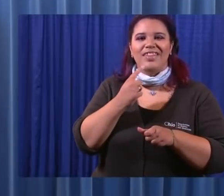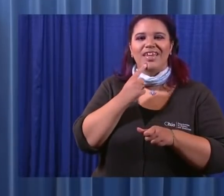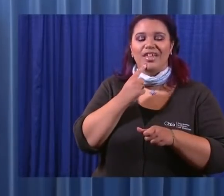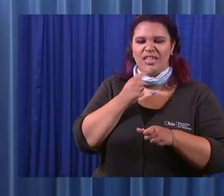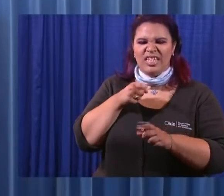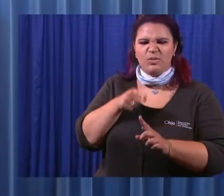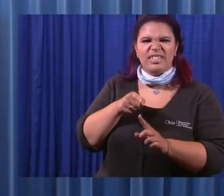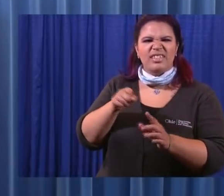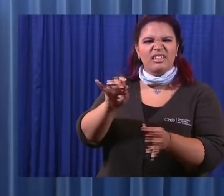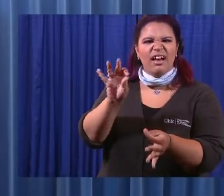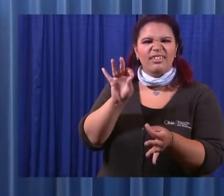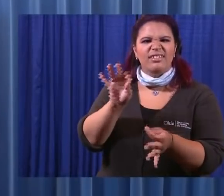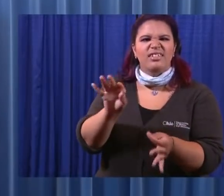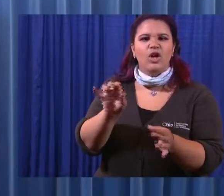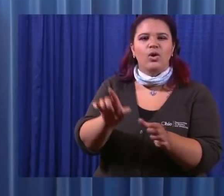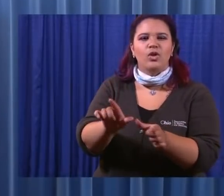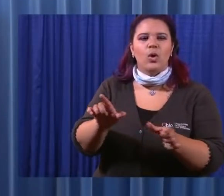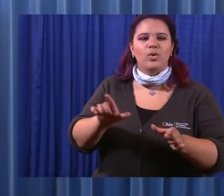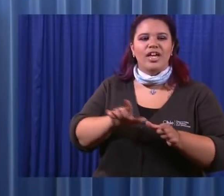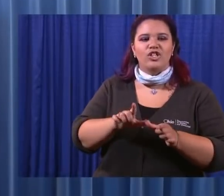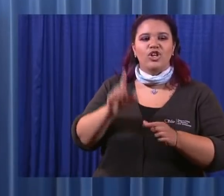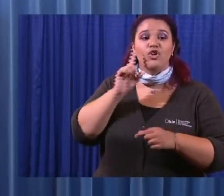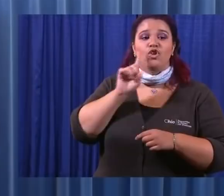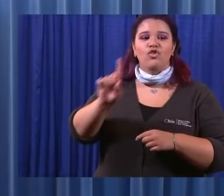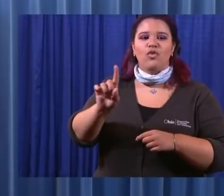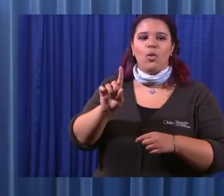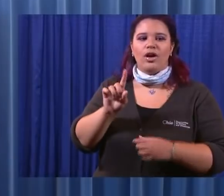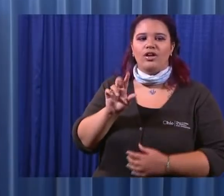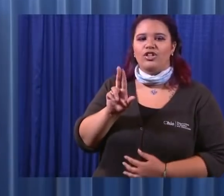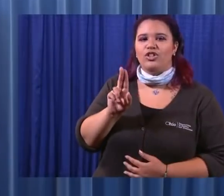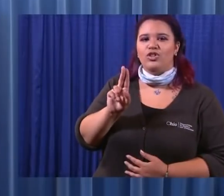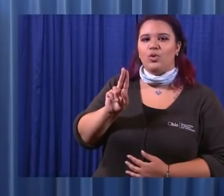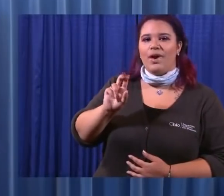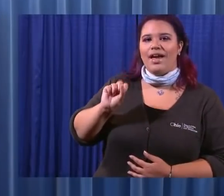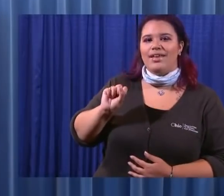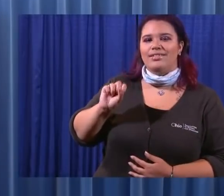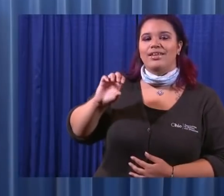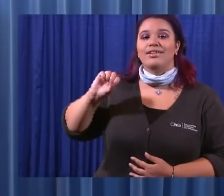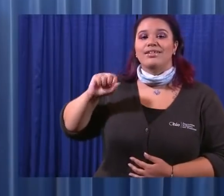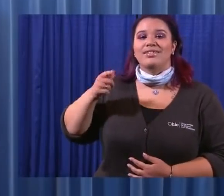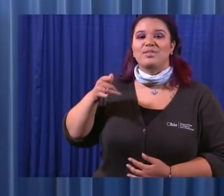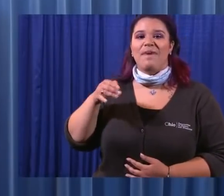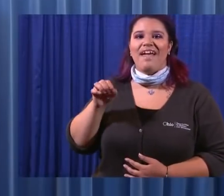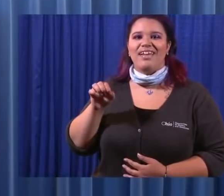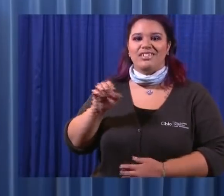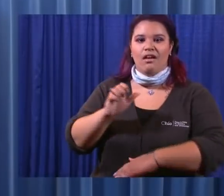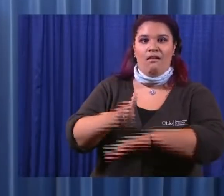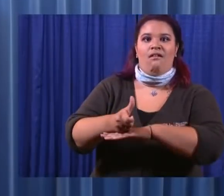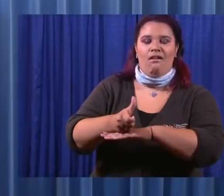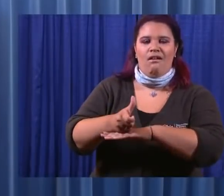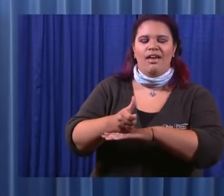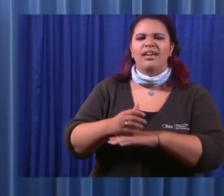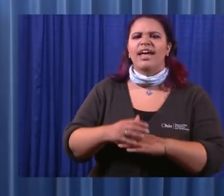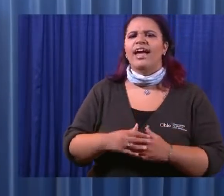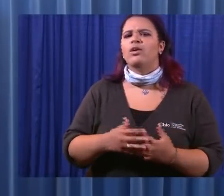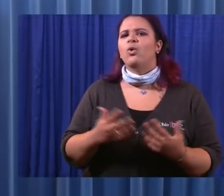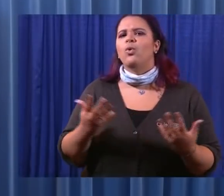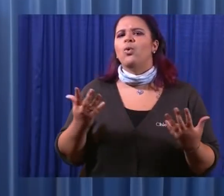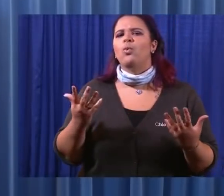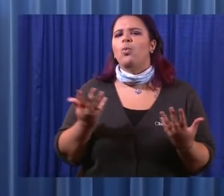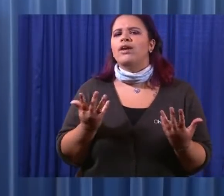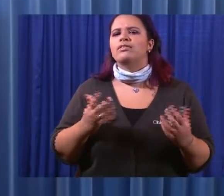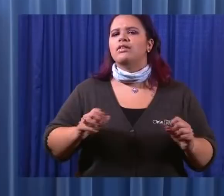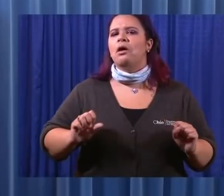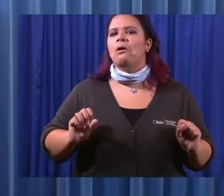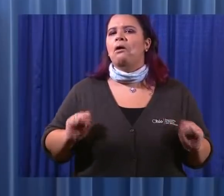ideal location. Could you expand on your hope to land that new mission at the base? And then, realistically, what are the odds of getting that mission